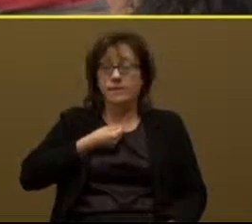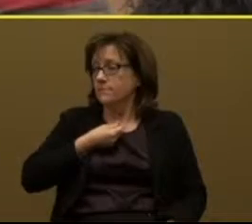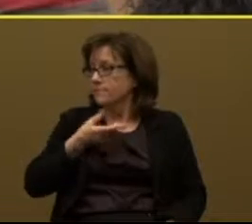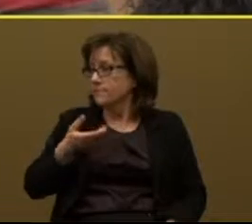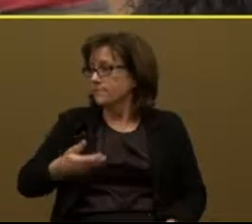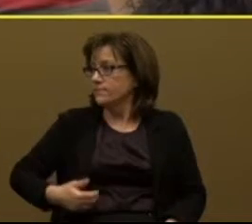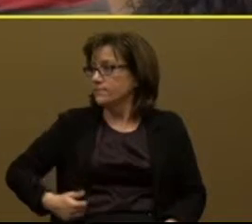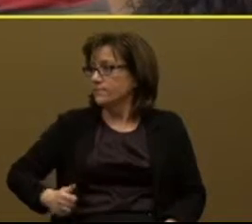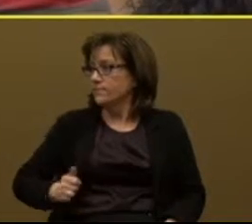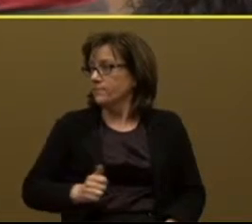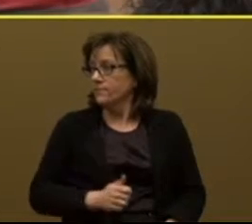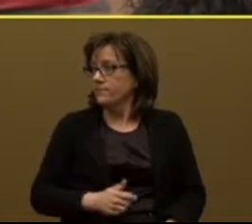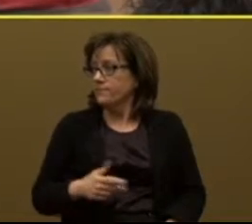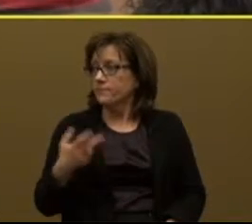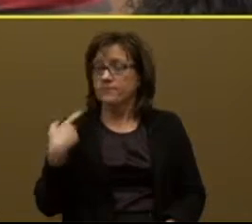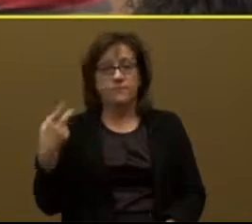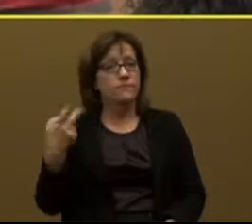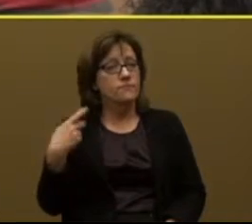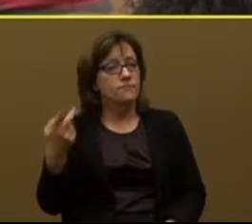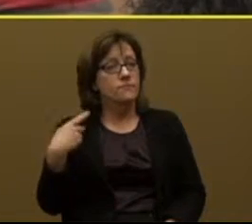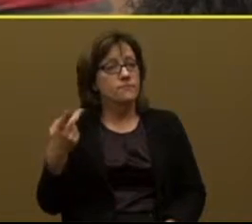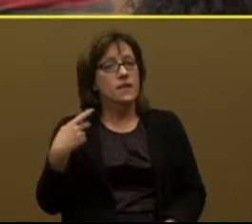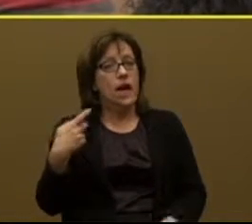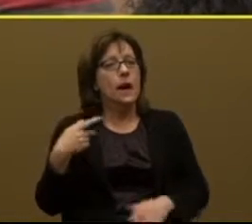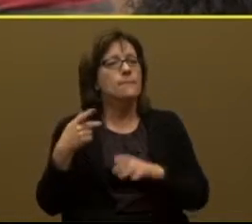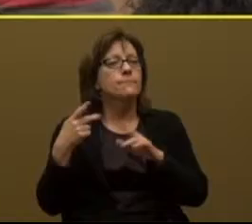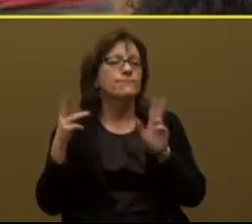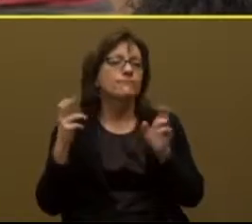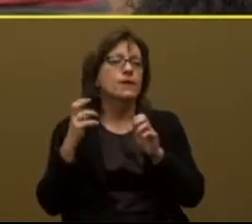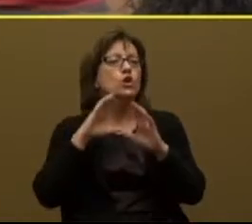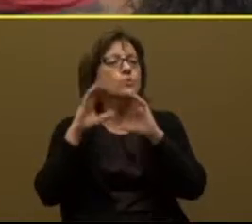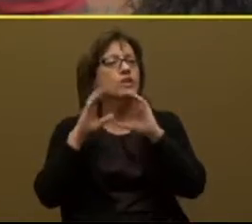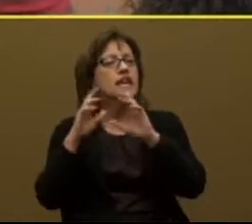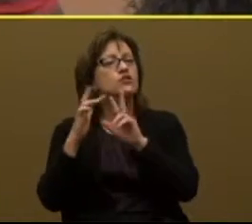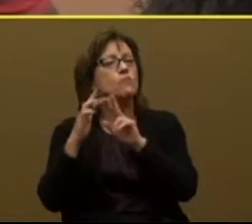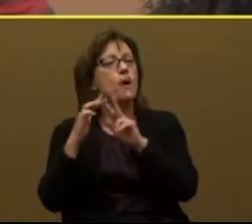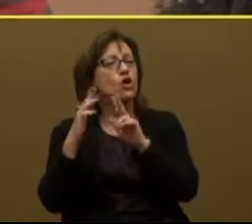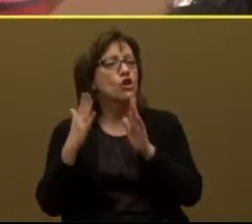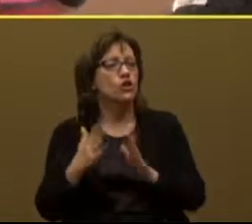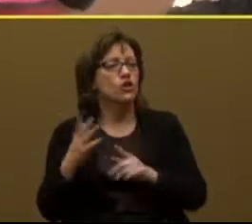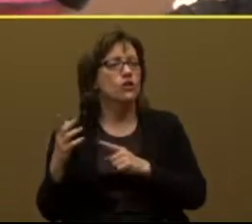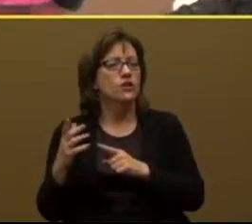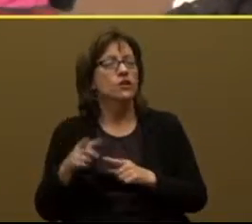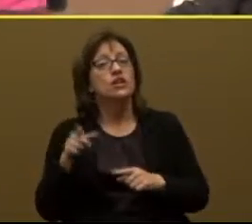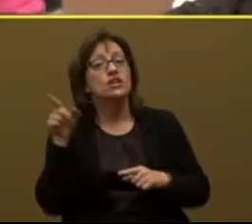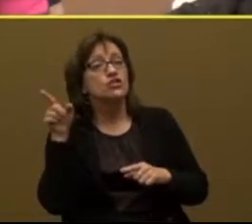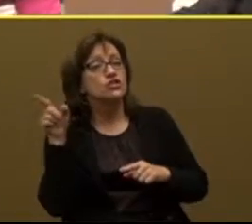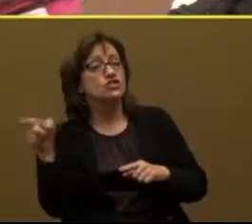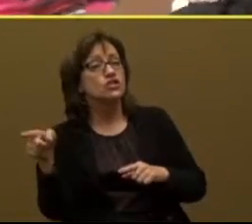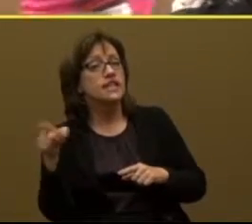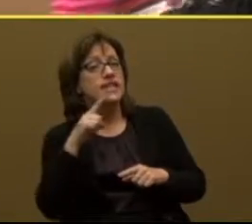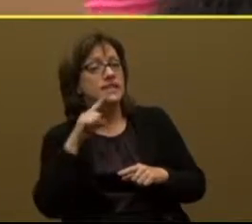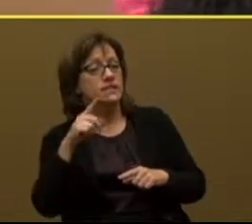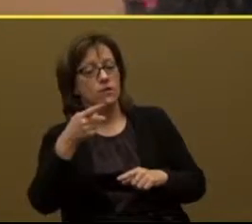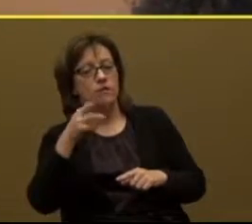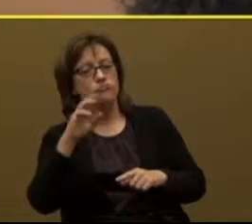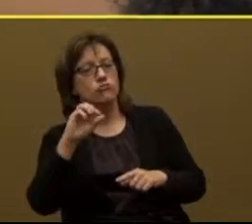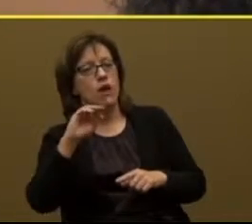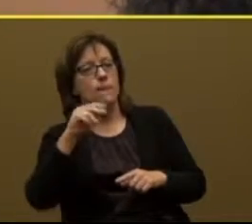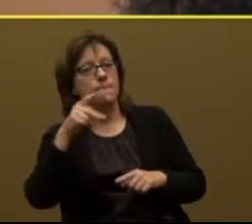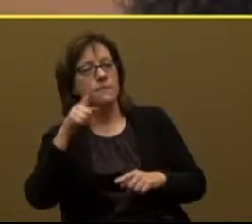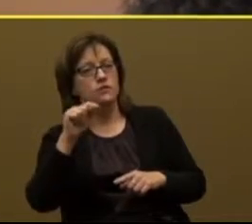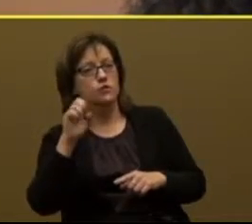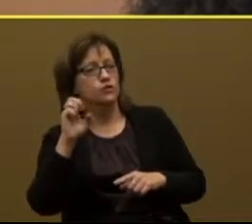okay? So I am her communication partner. She is the prompter. She